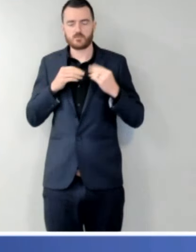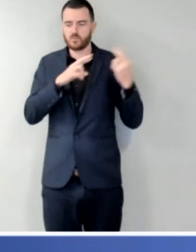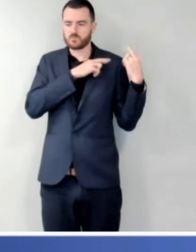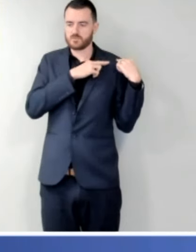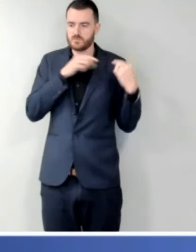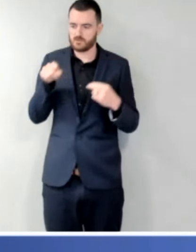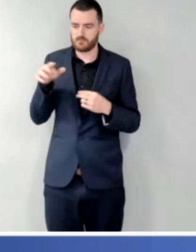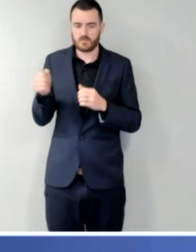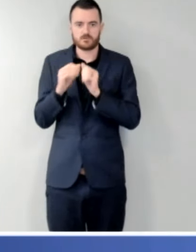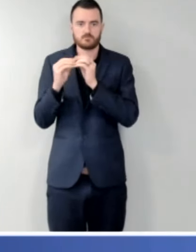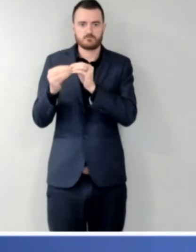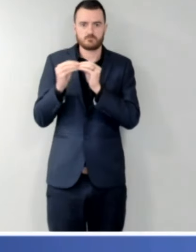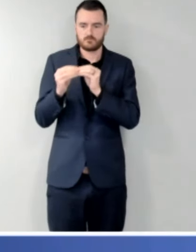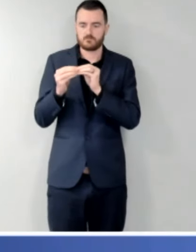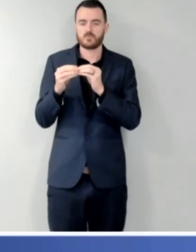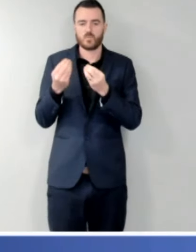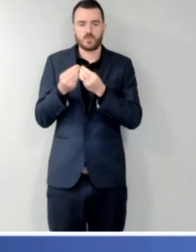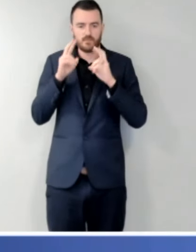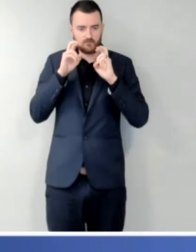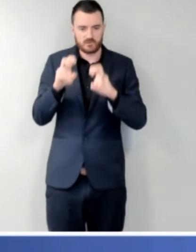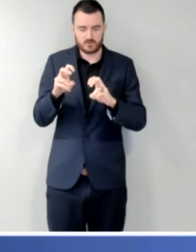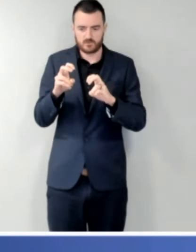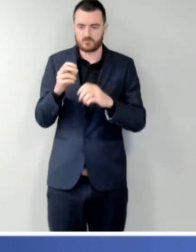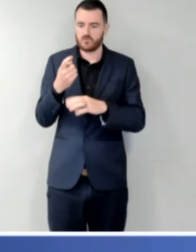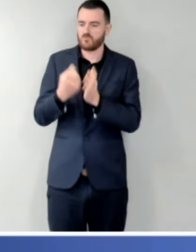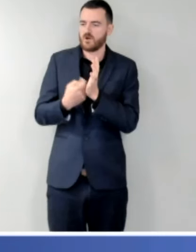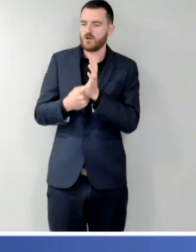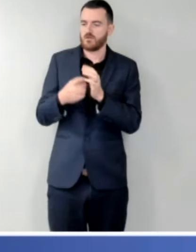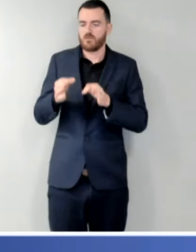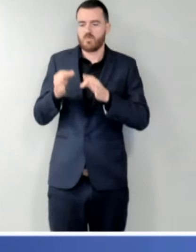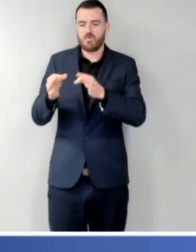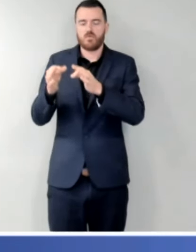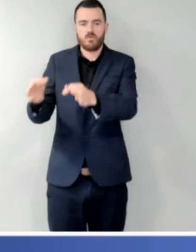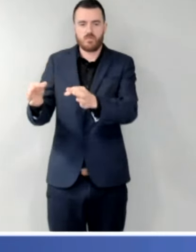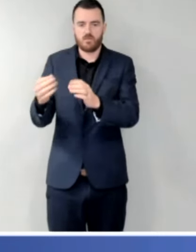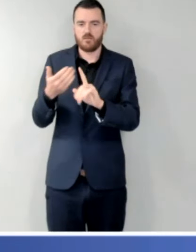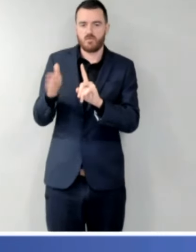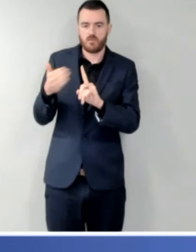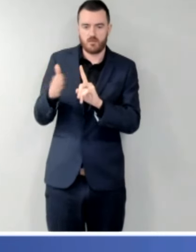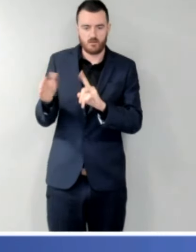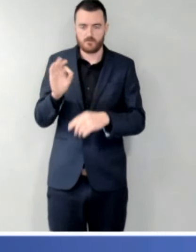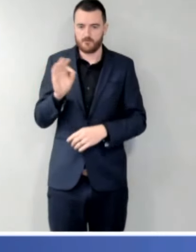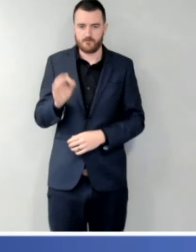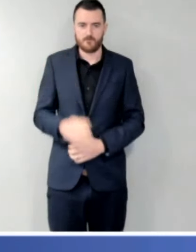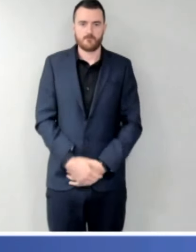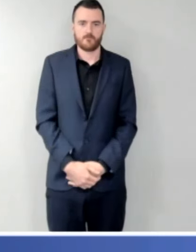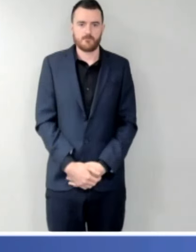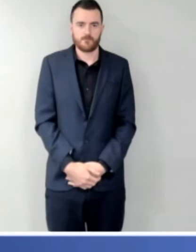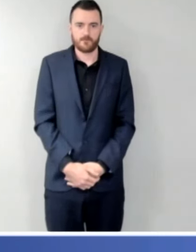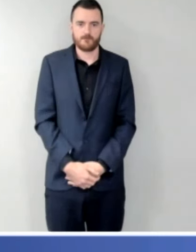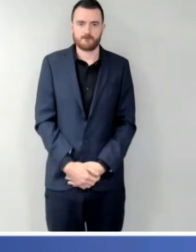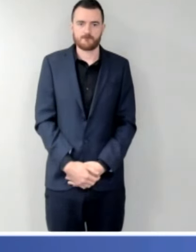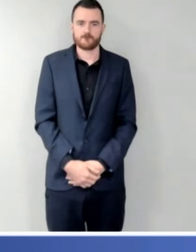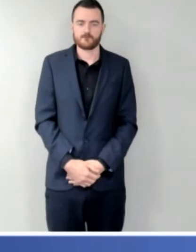cooperate with the investigation rather than obfuscation and evasion. And I'll never forget